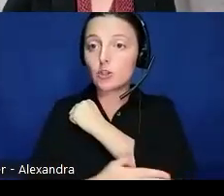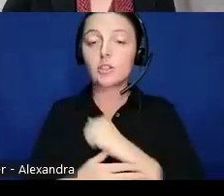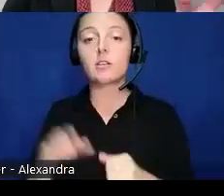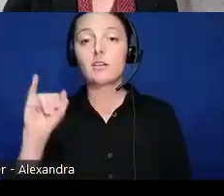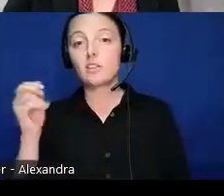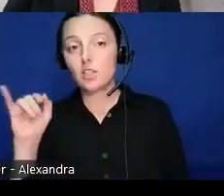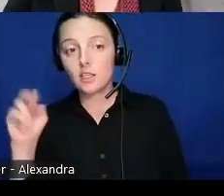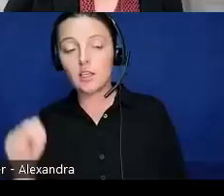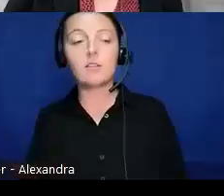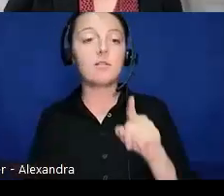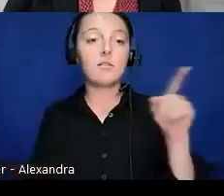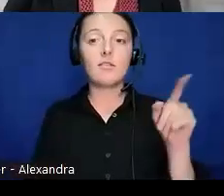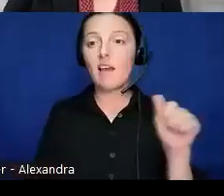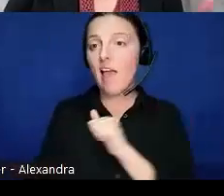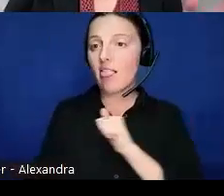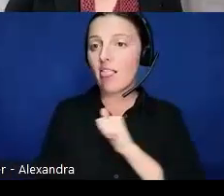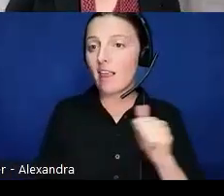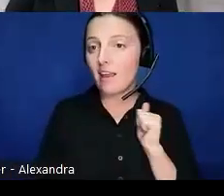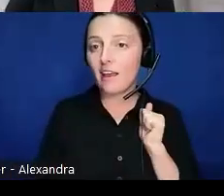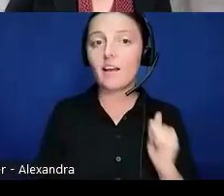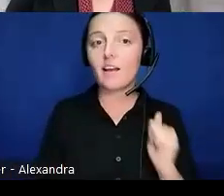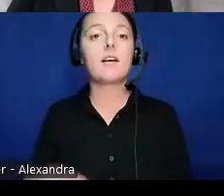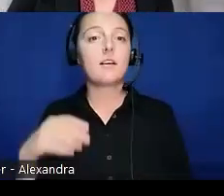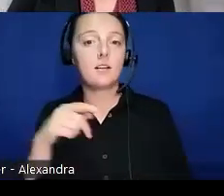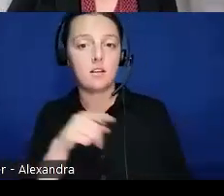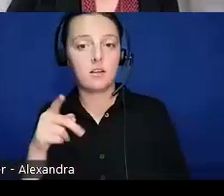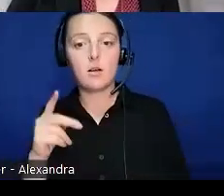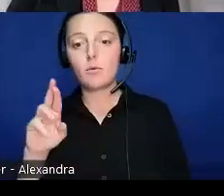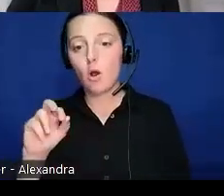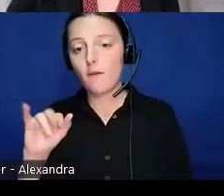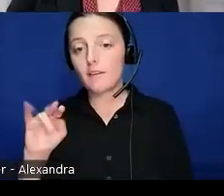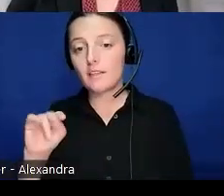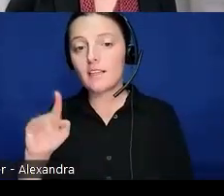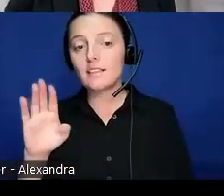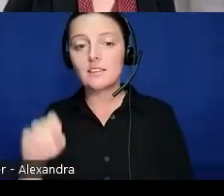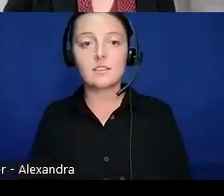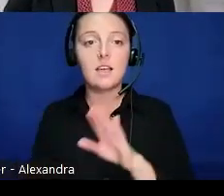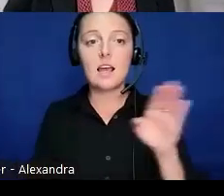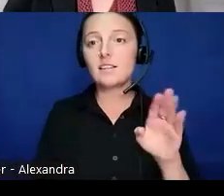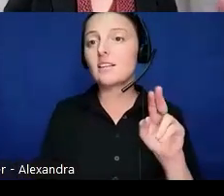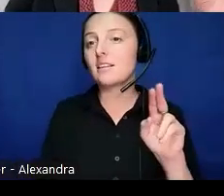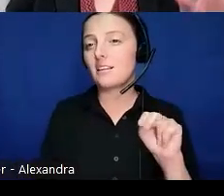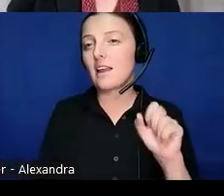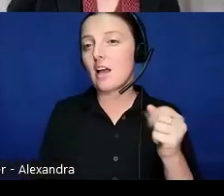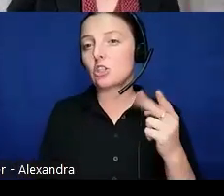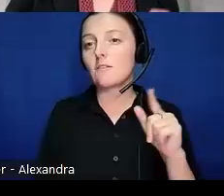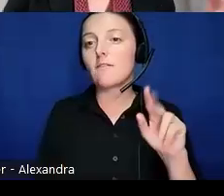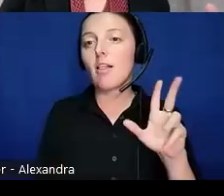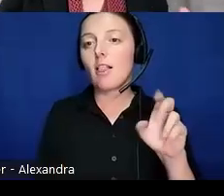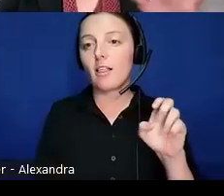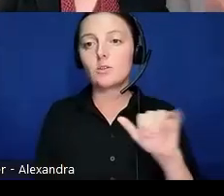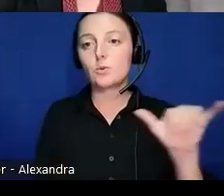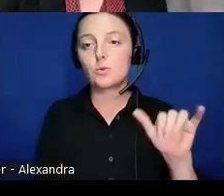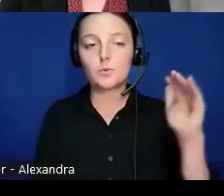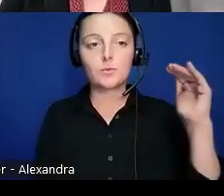Providence, uh, and at Vanderbilt, Nashville. Some of the stakeholders that were